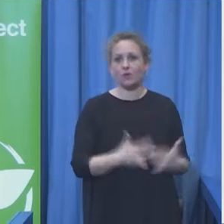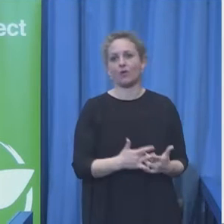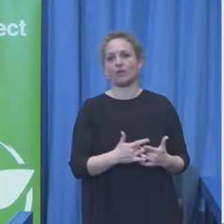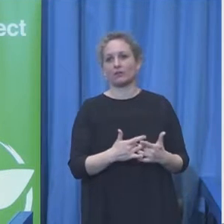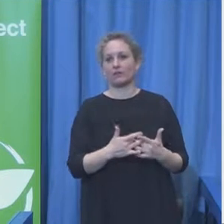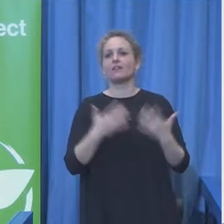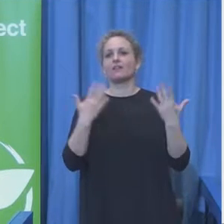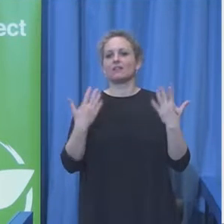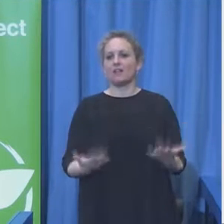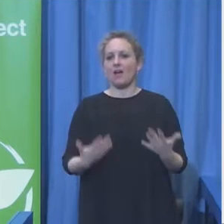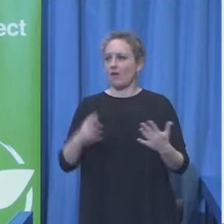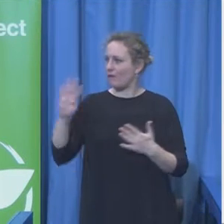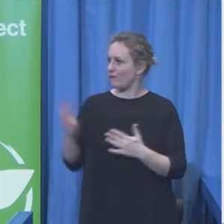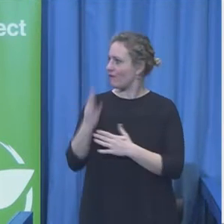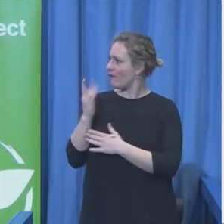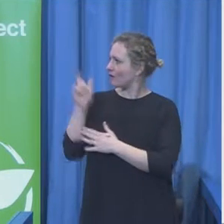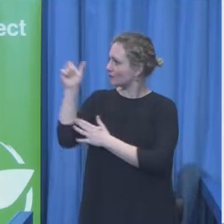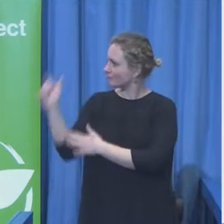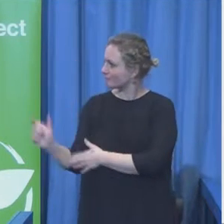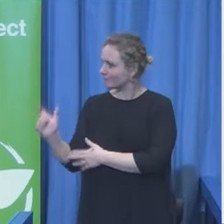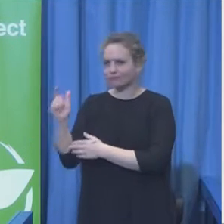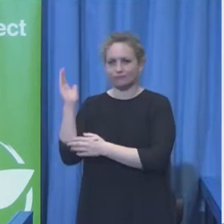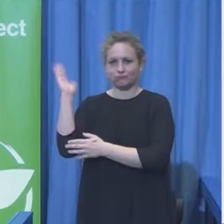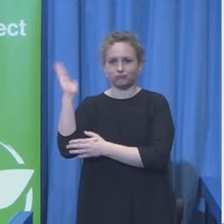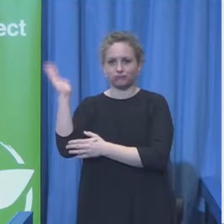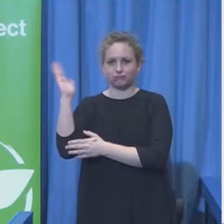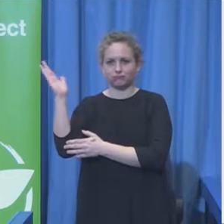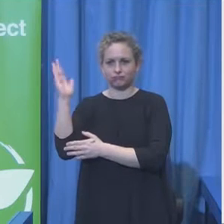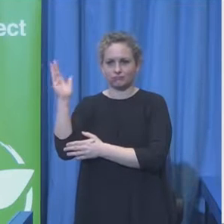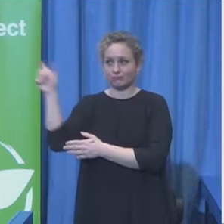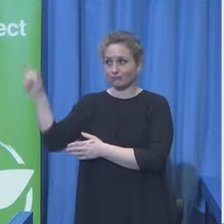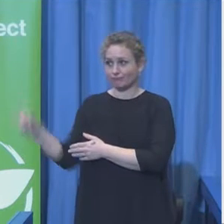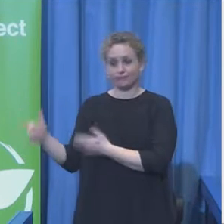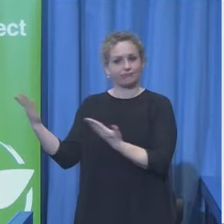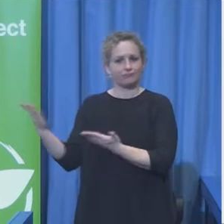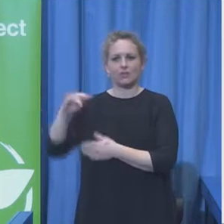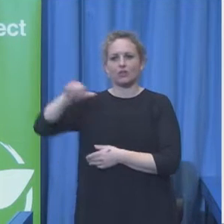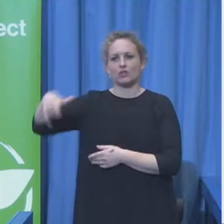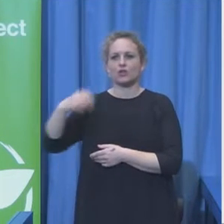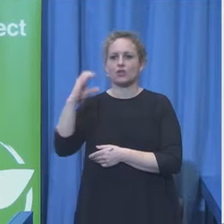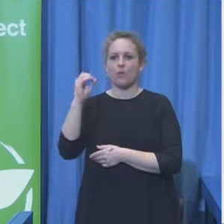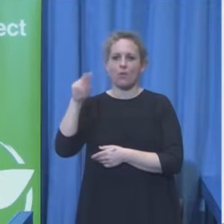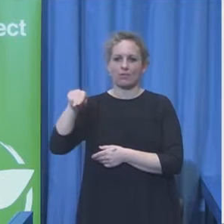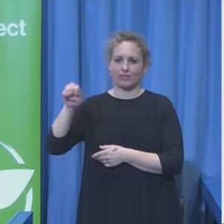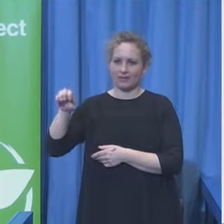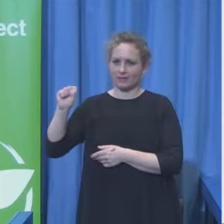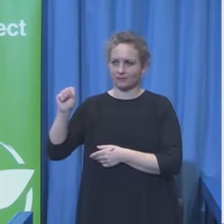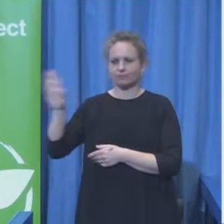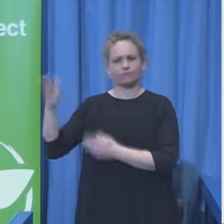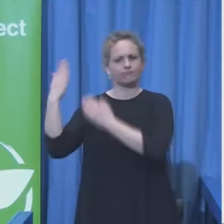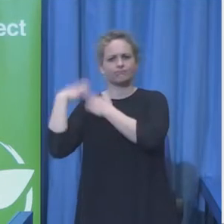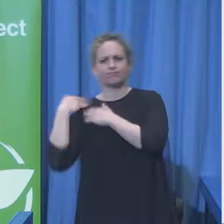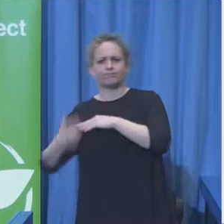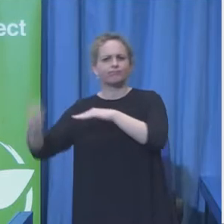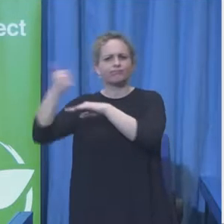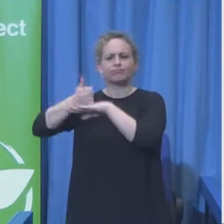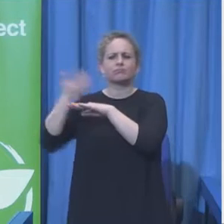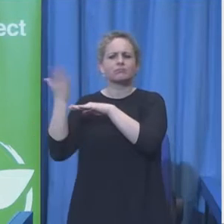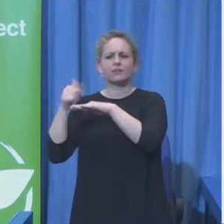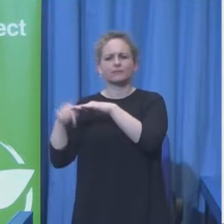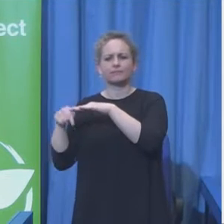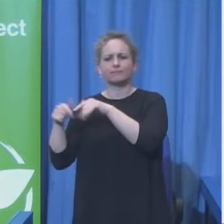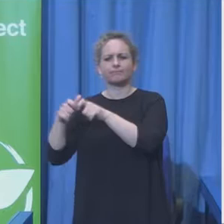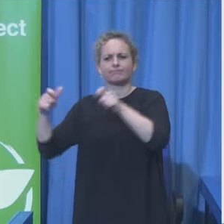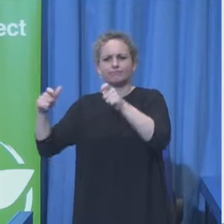Jones. As I mentioned before, Joseph Jones is the executive director of the Harkin Institute in the U.S. And the question